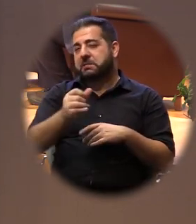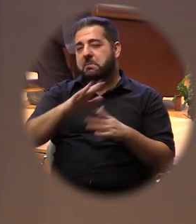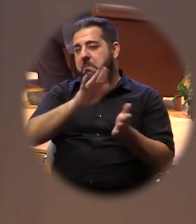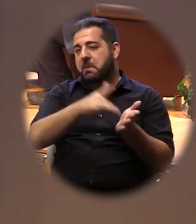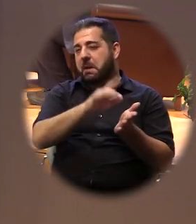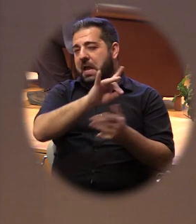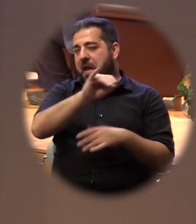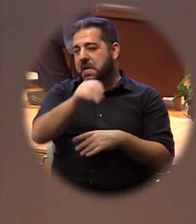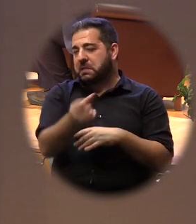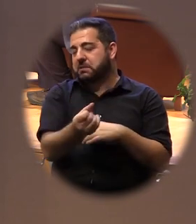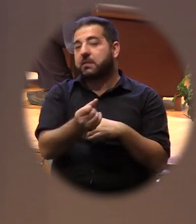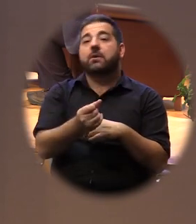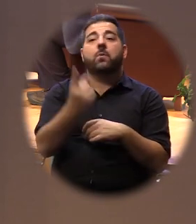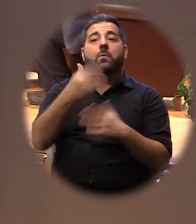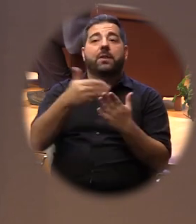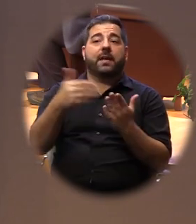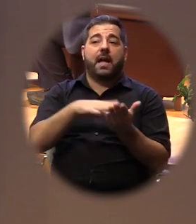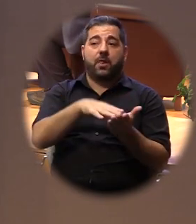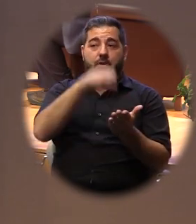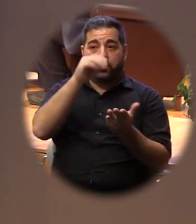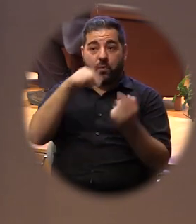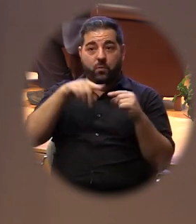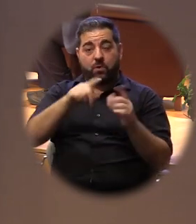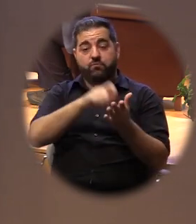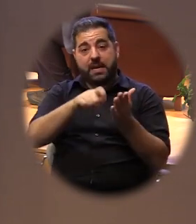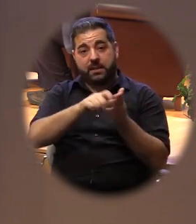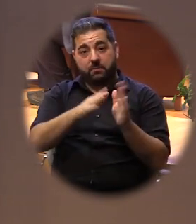and one of the things that I learned by writing this book